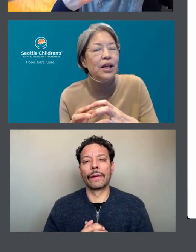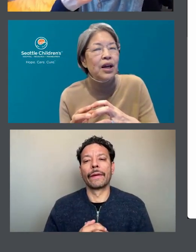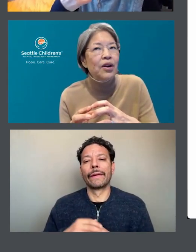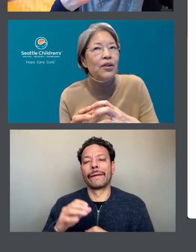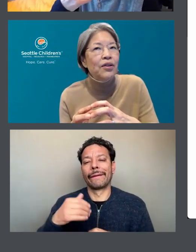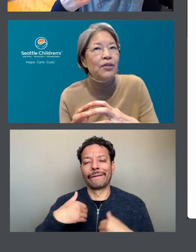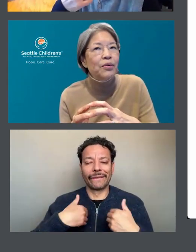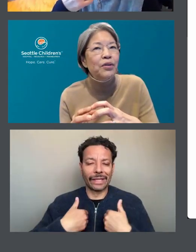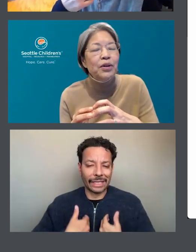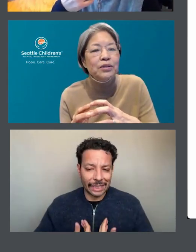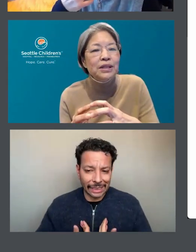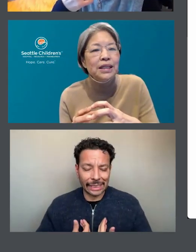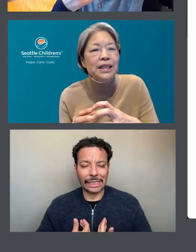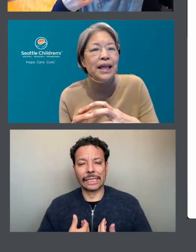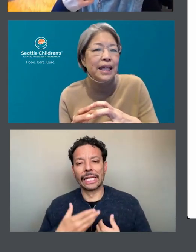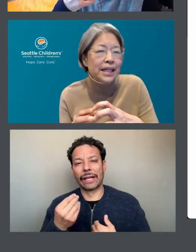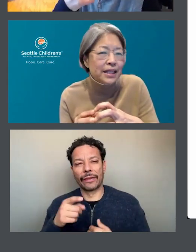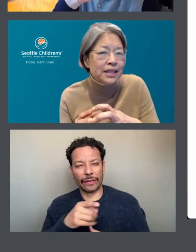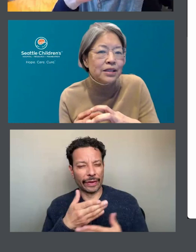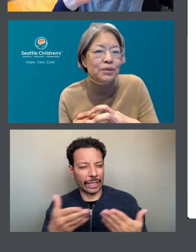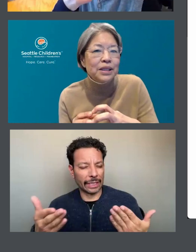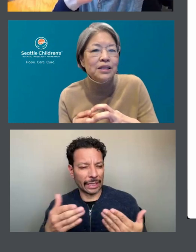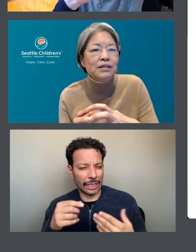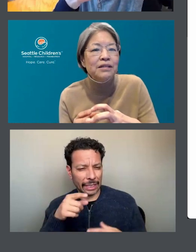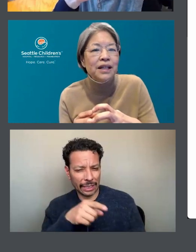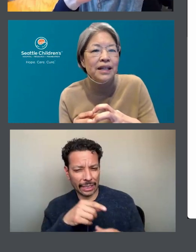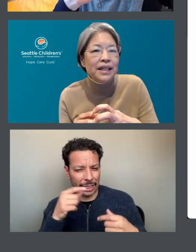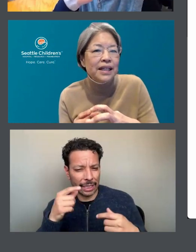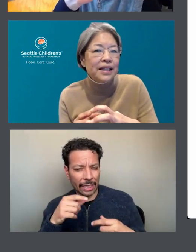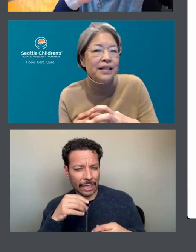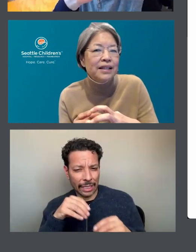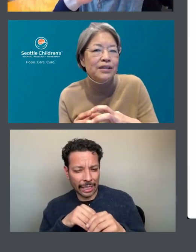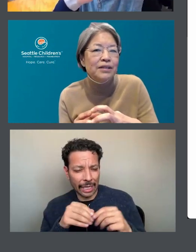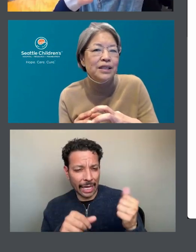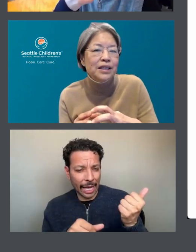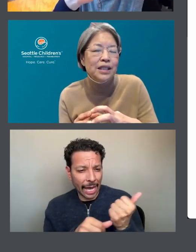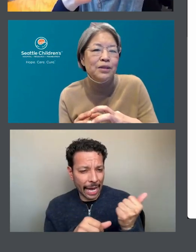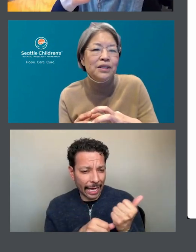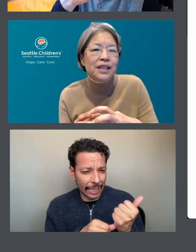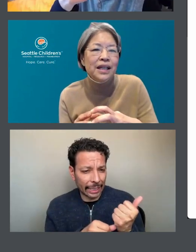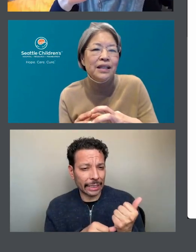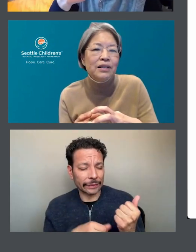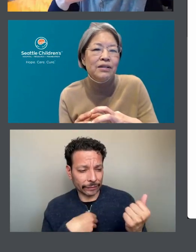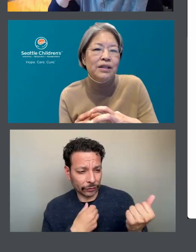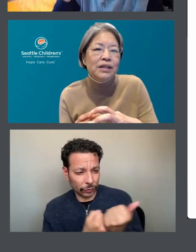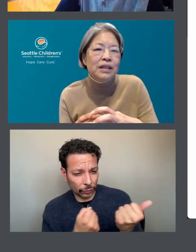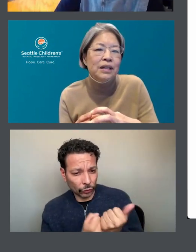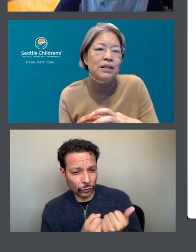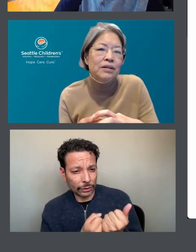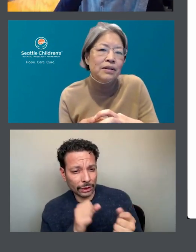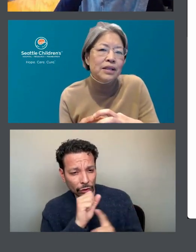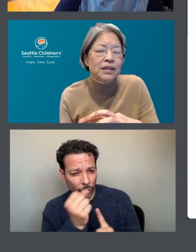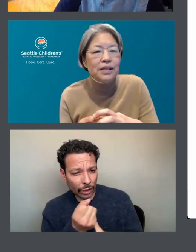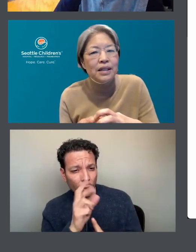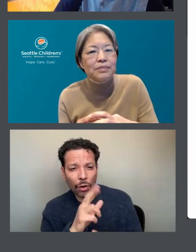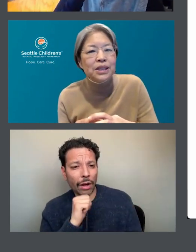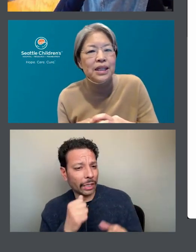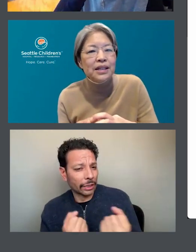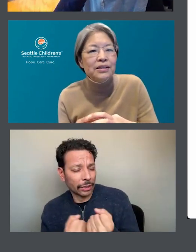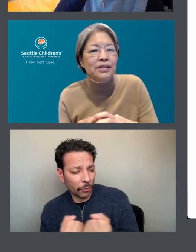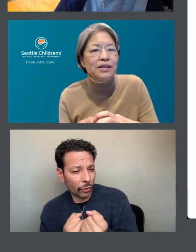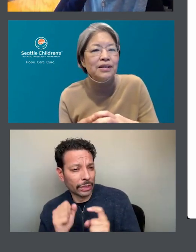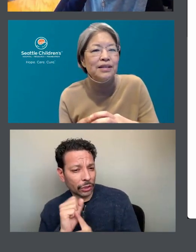things, were those in the aided situation or the unaided? Did you distinguish that, and do